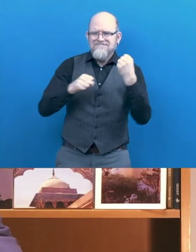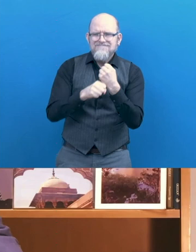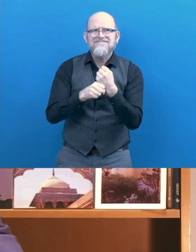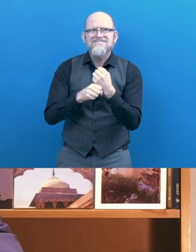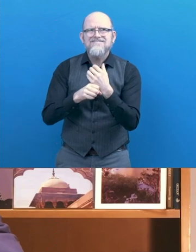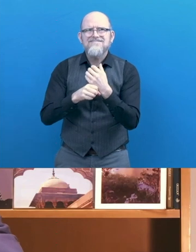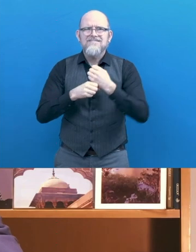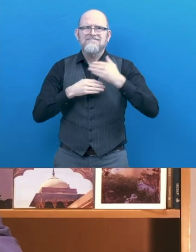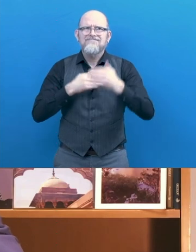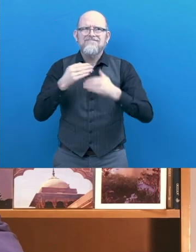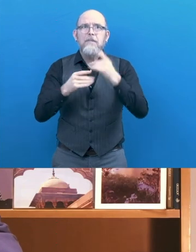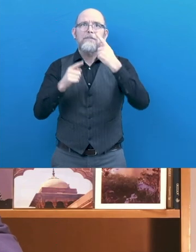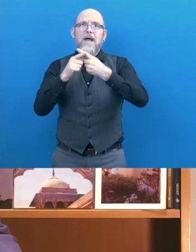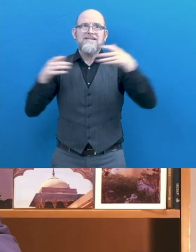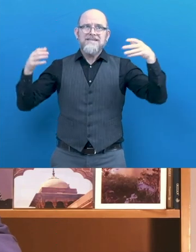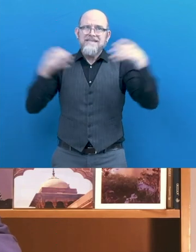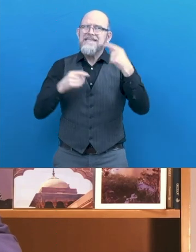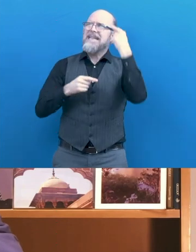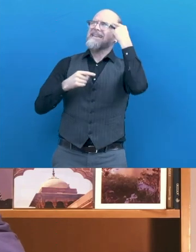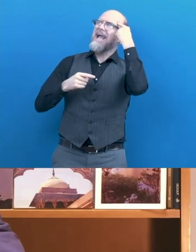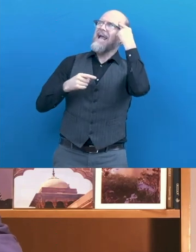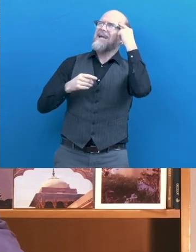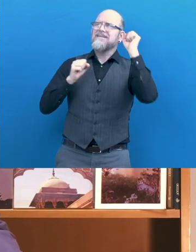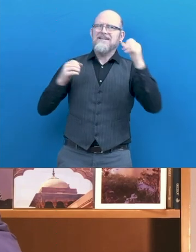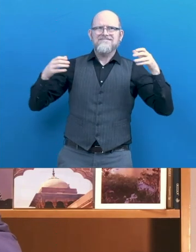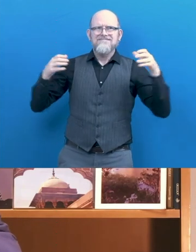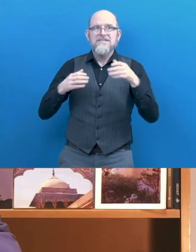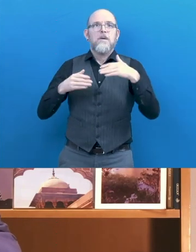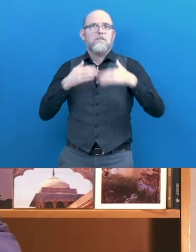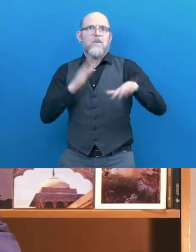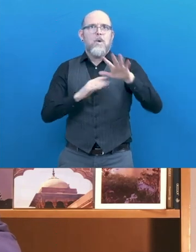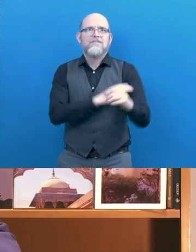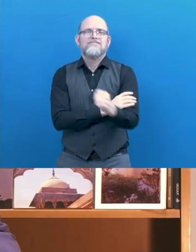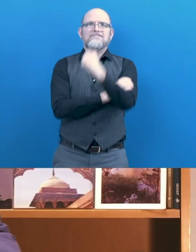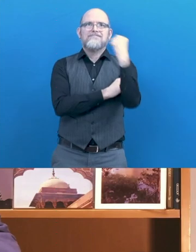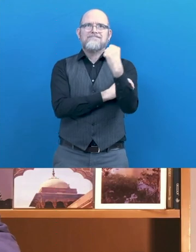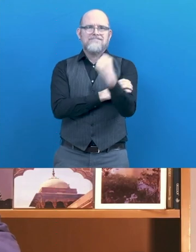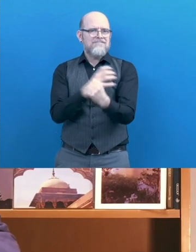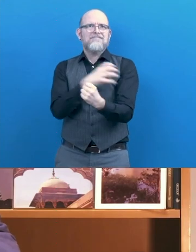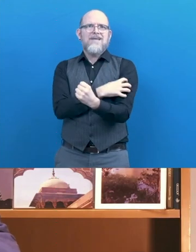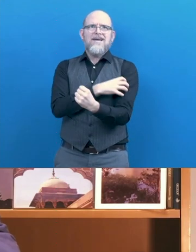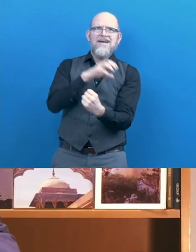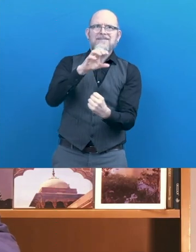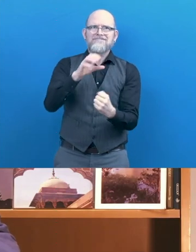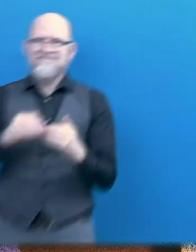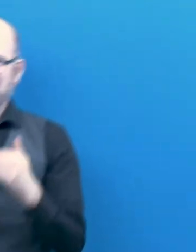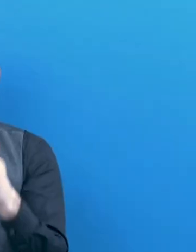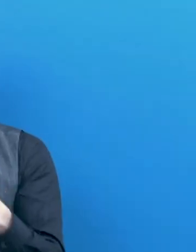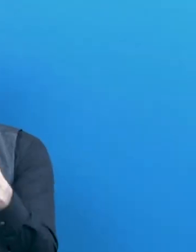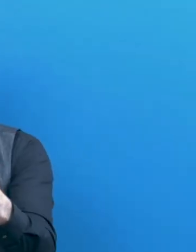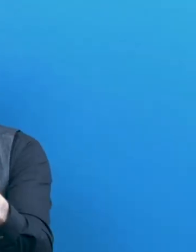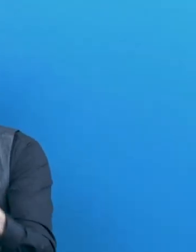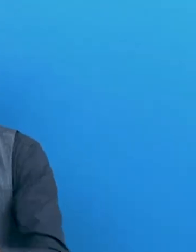to work together, think together, to add a further element of strength to the movement.